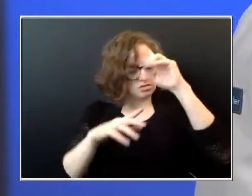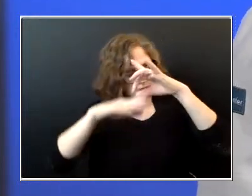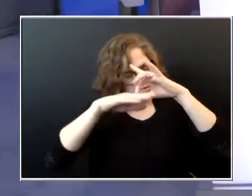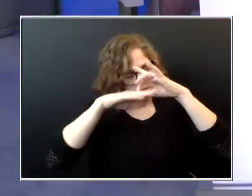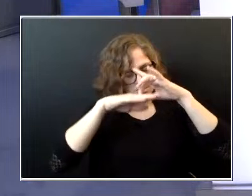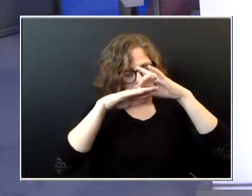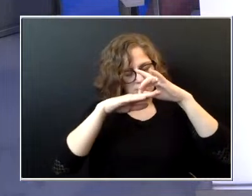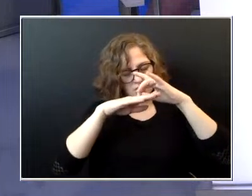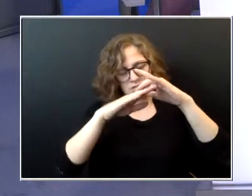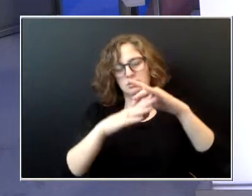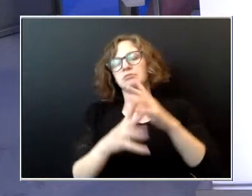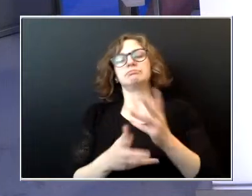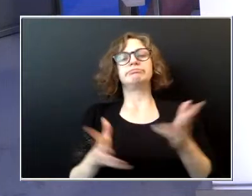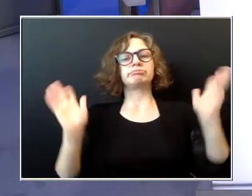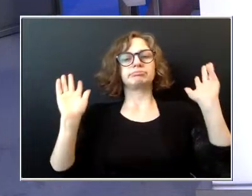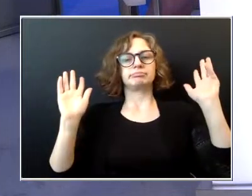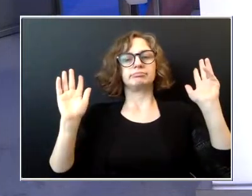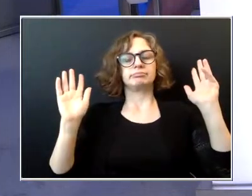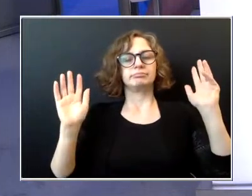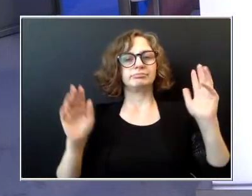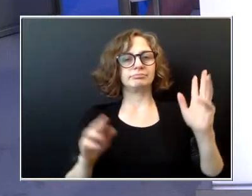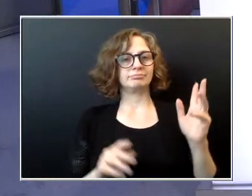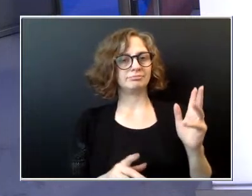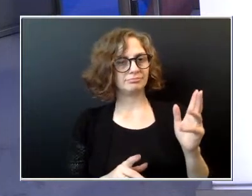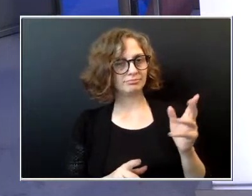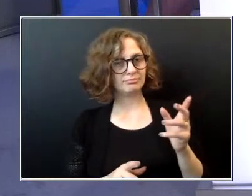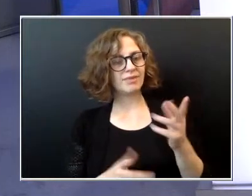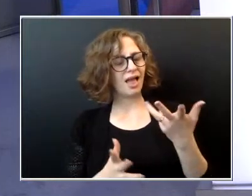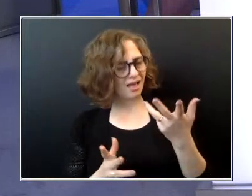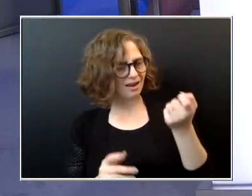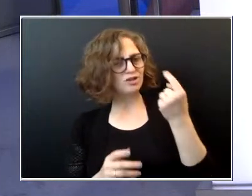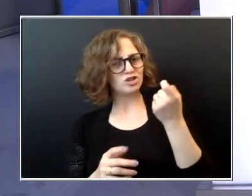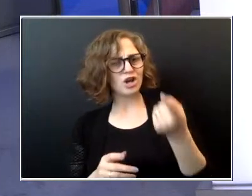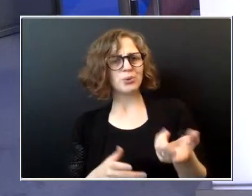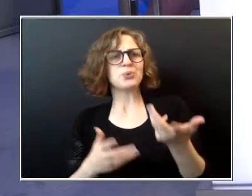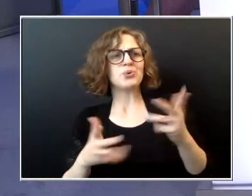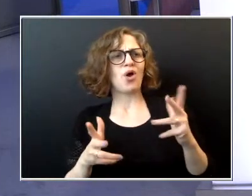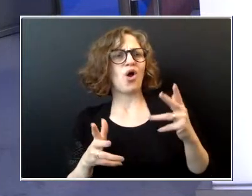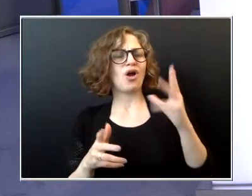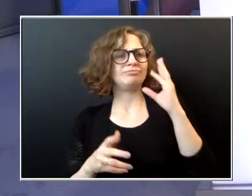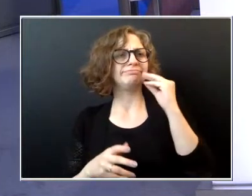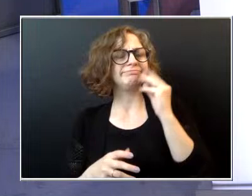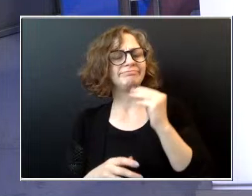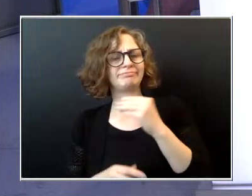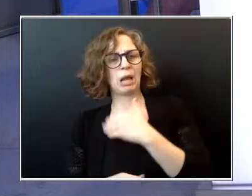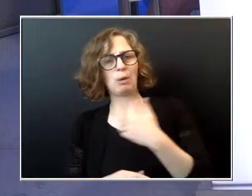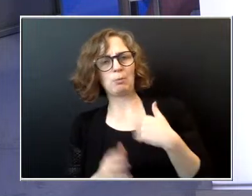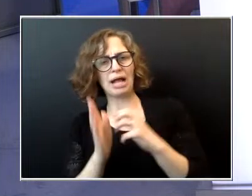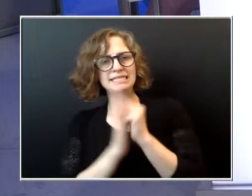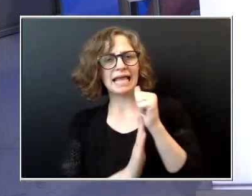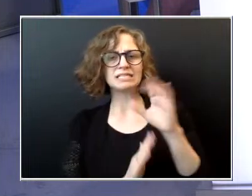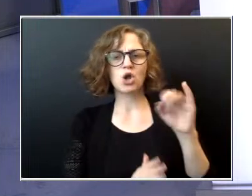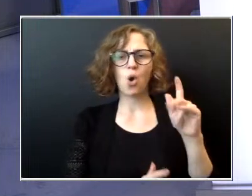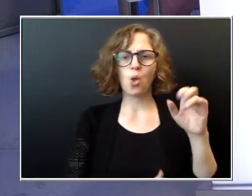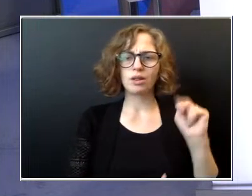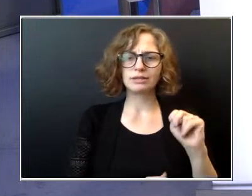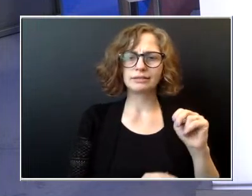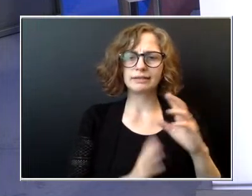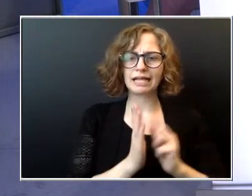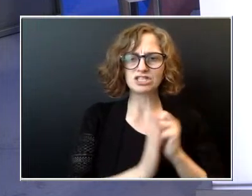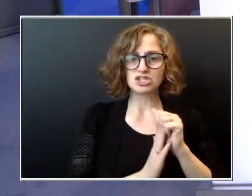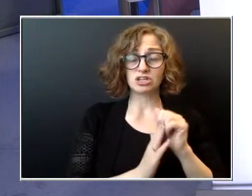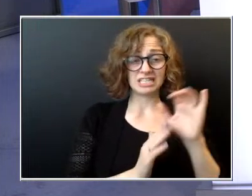then? it's understanding you had both breast and colon cancer still, so how did that tie together with what we did find, or did it tie together? So it